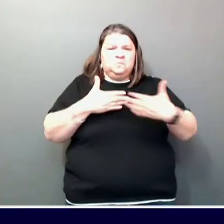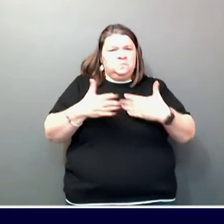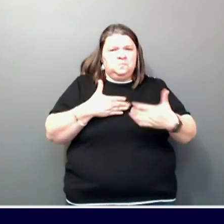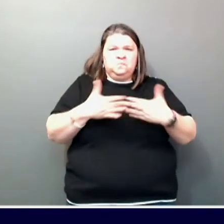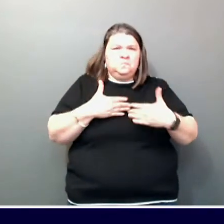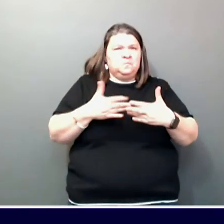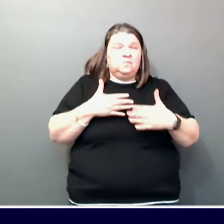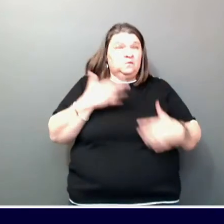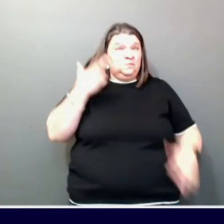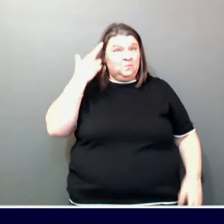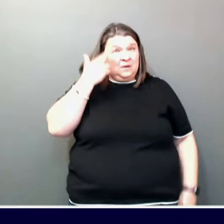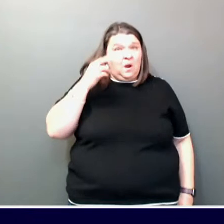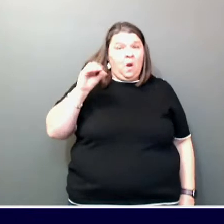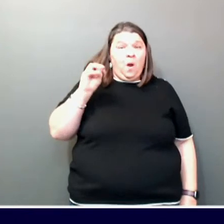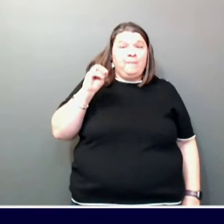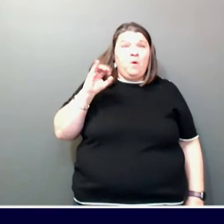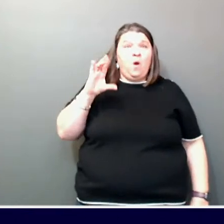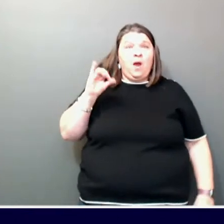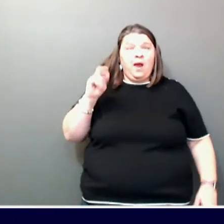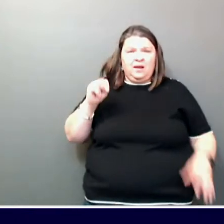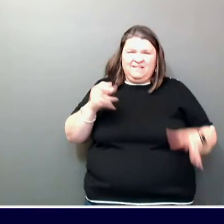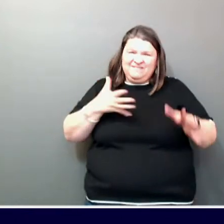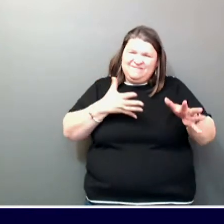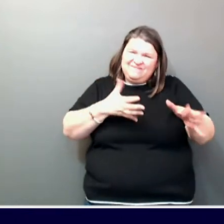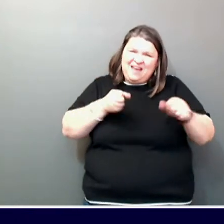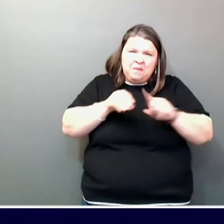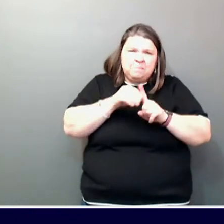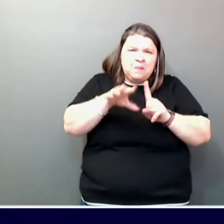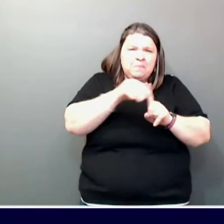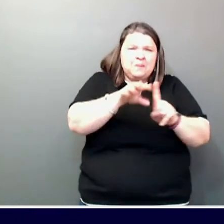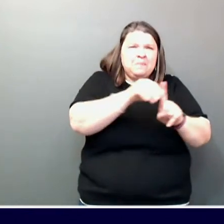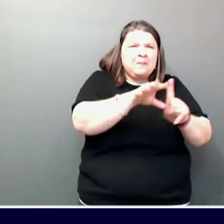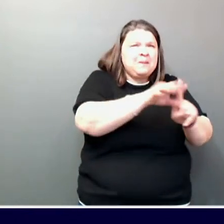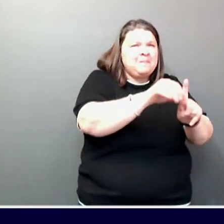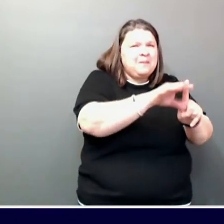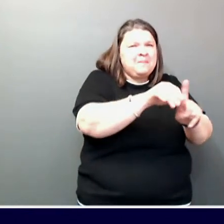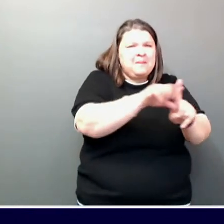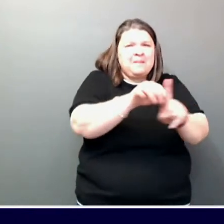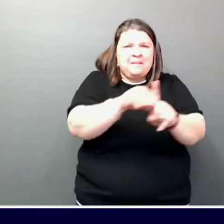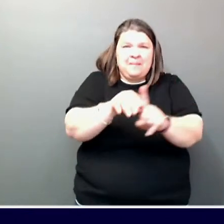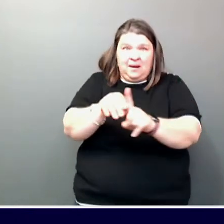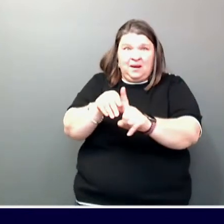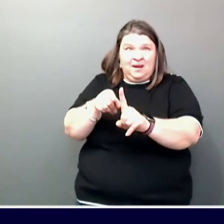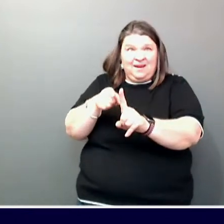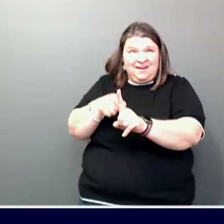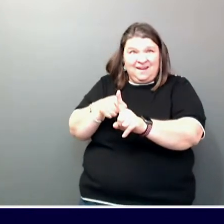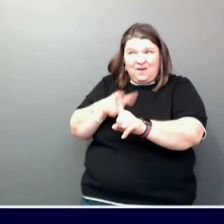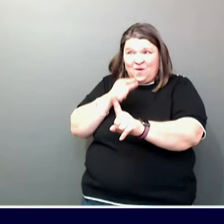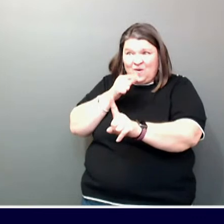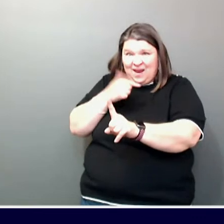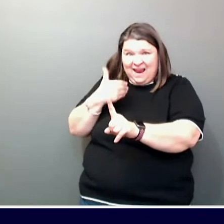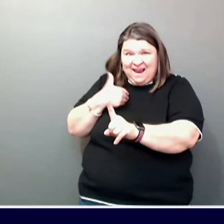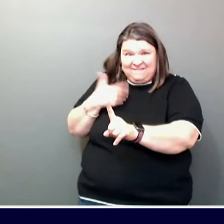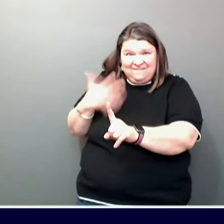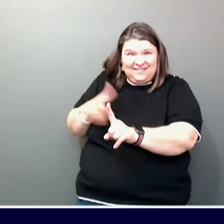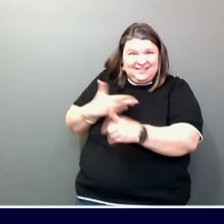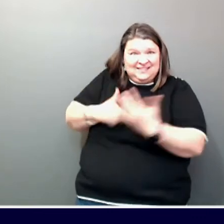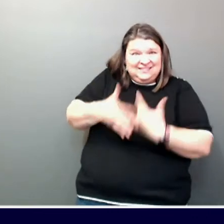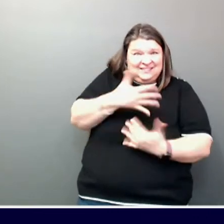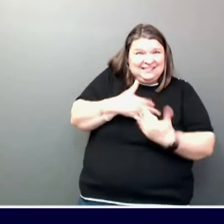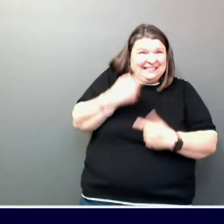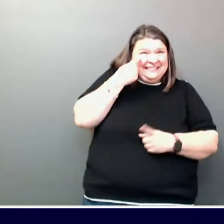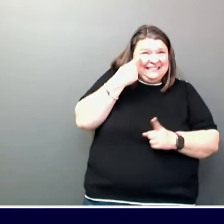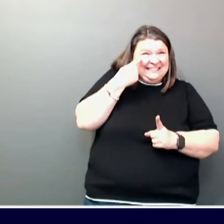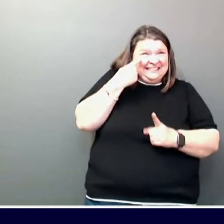move. Irrespective of whether masking is in place or not, contact tracing doesn't have the value that it did with prior